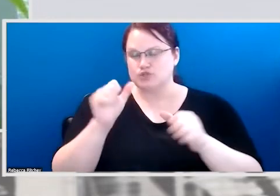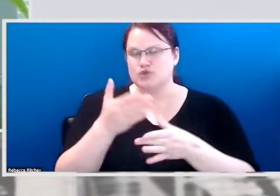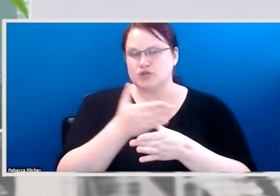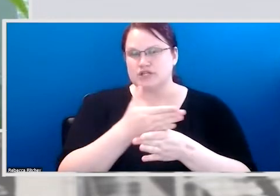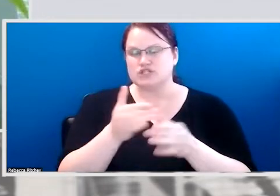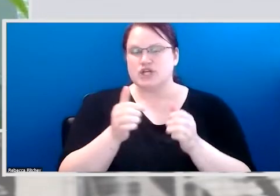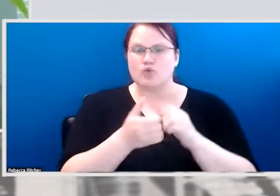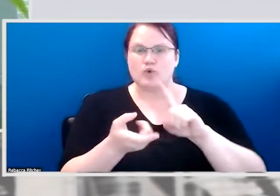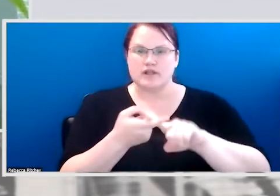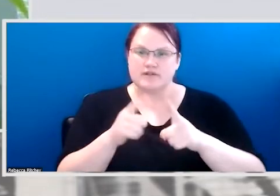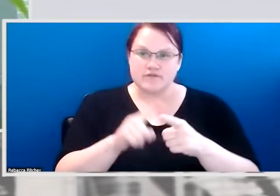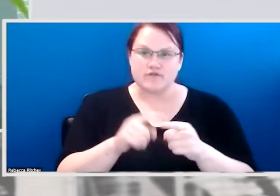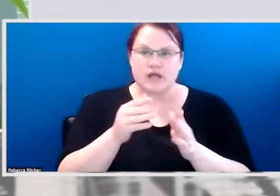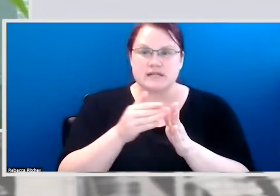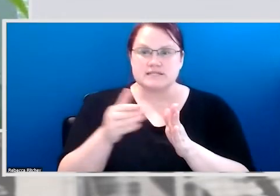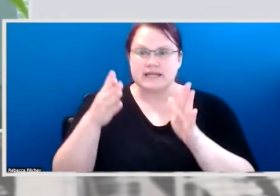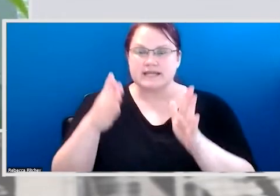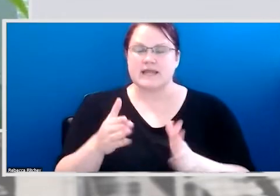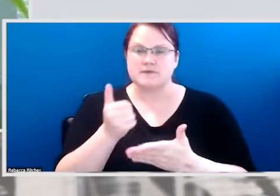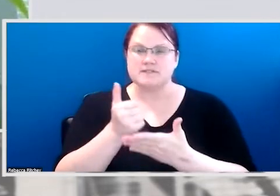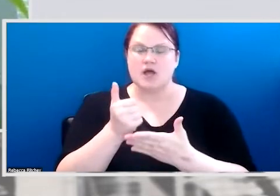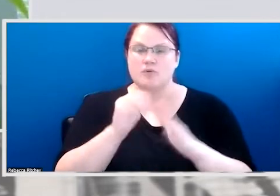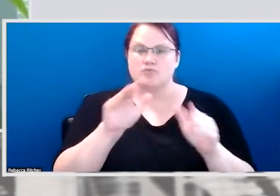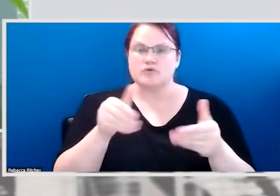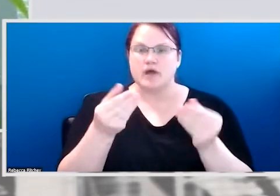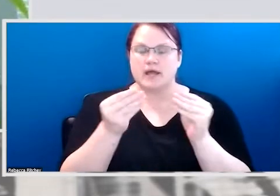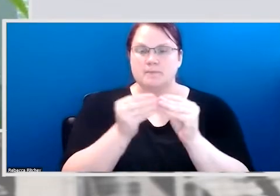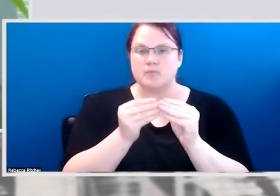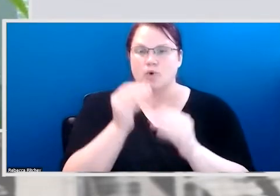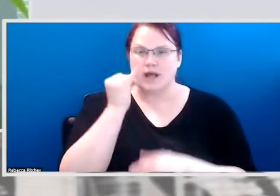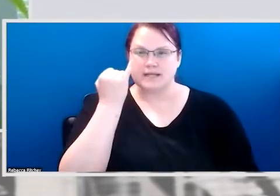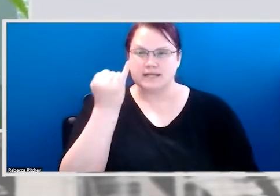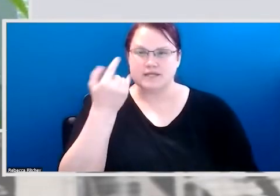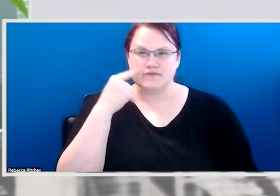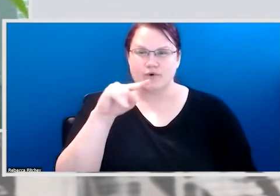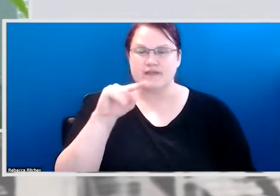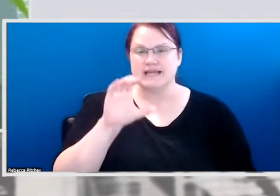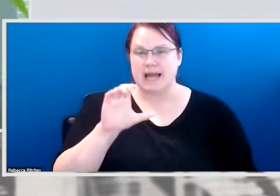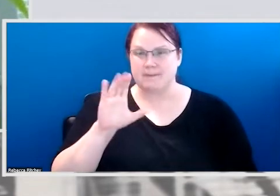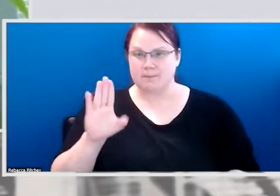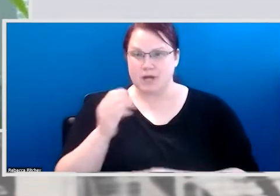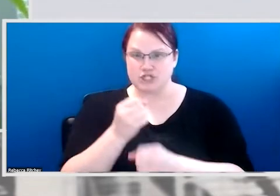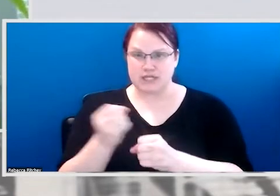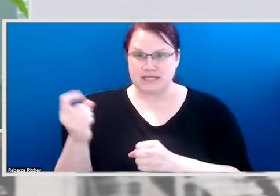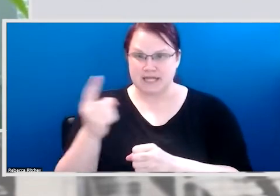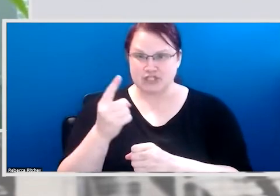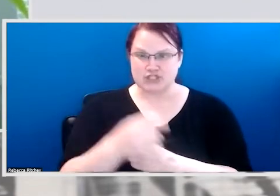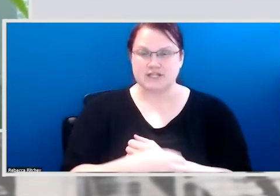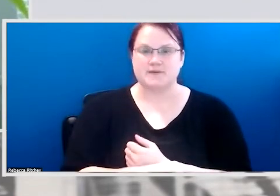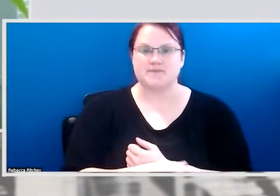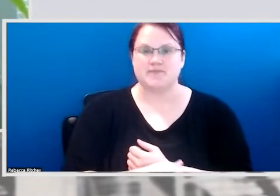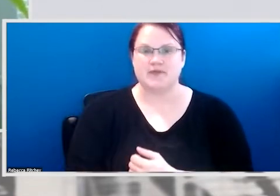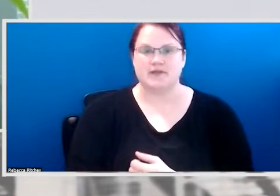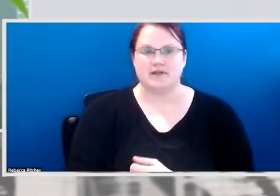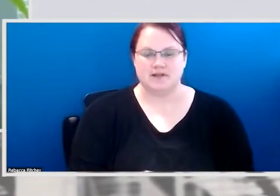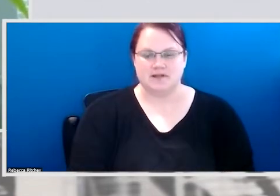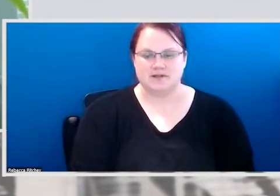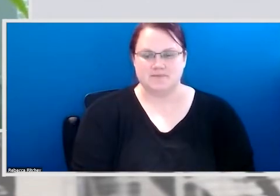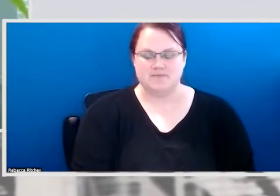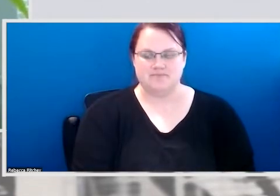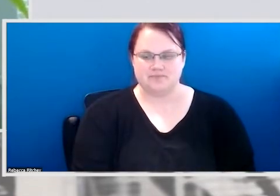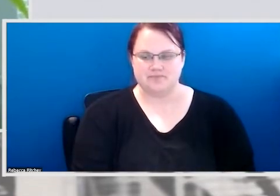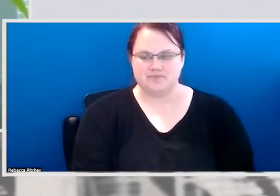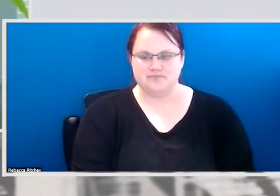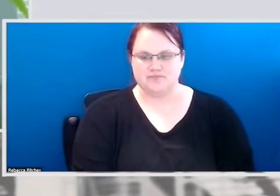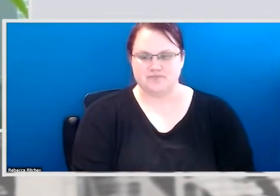and your neighbors to help provide more ideas for the capital budget for next year. So first, we want to start by